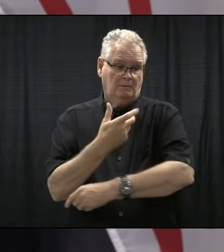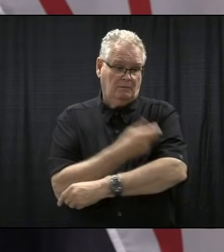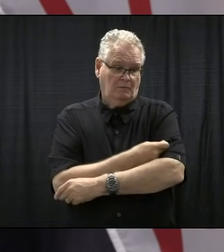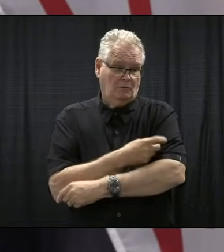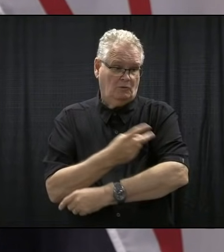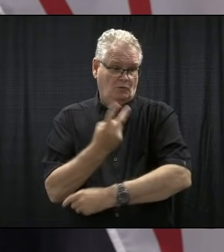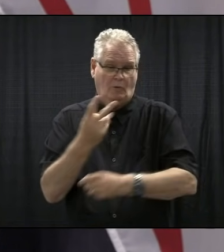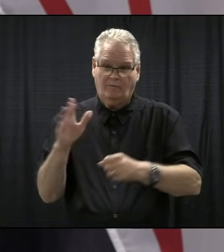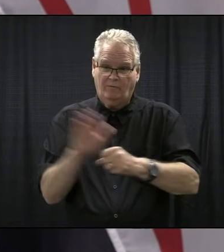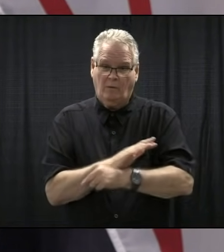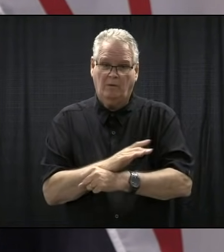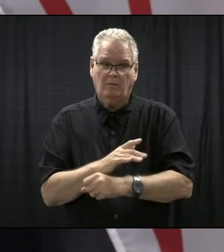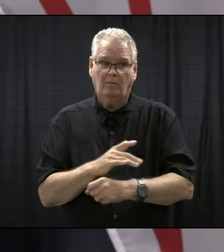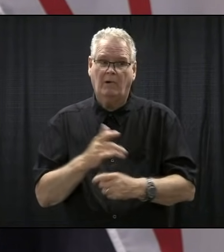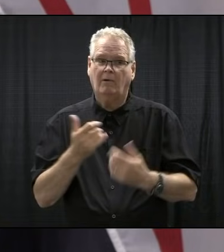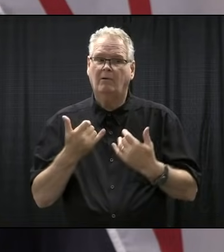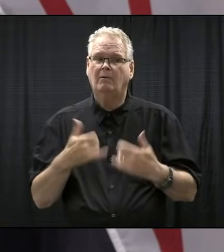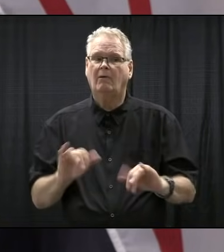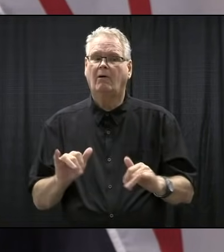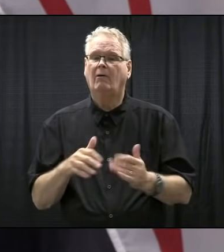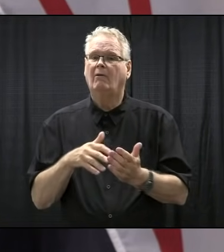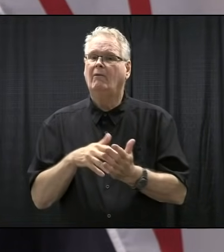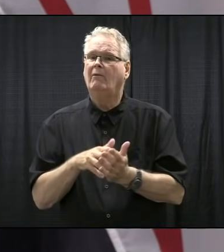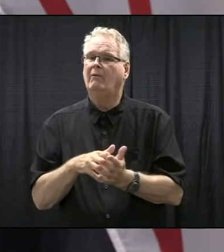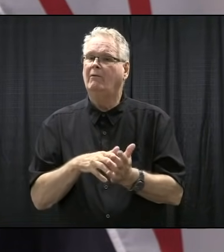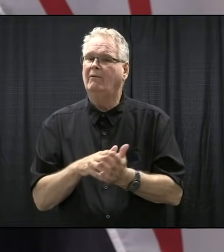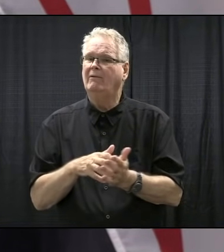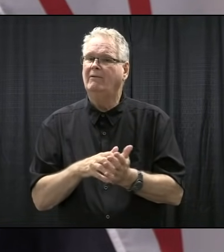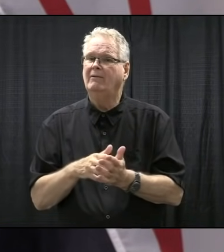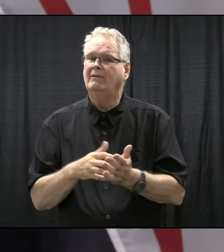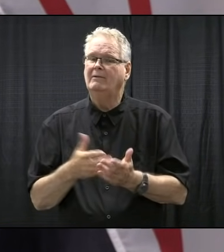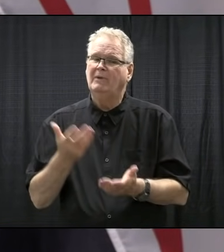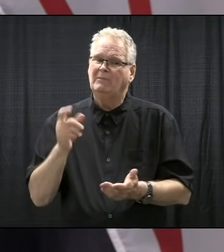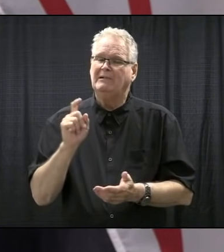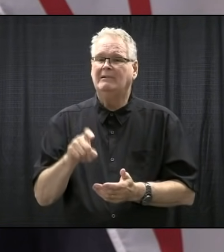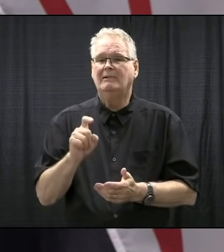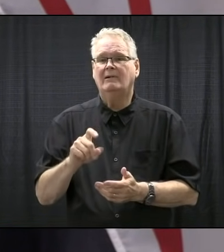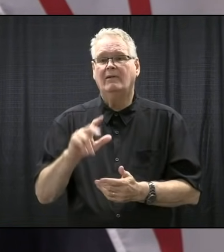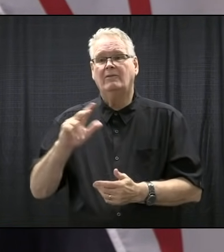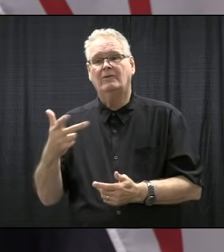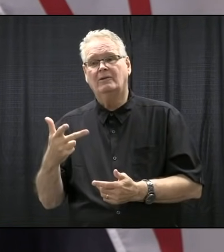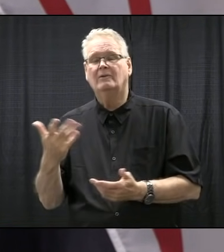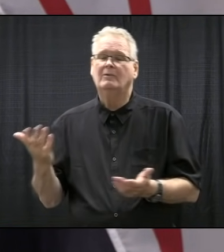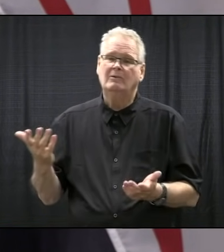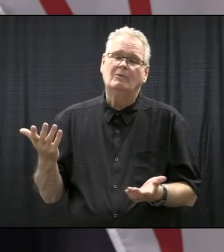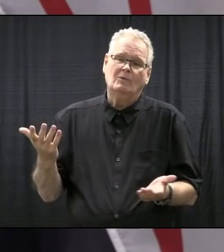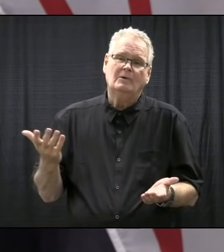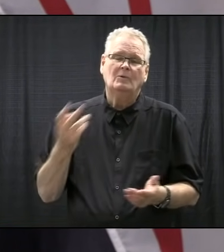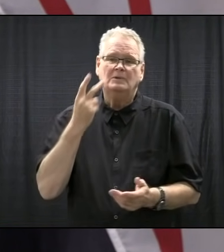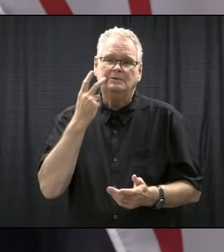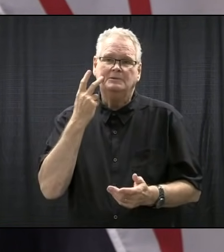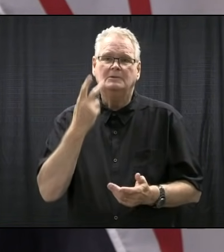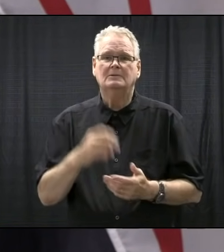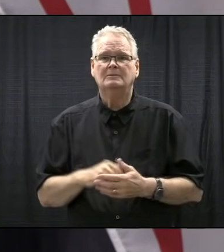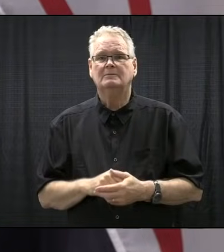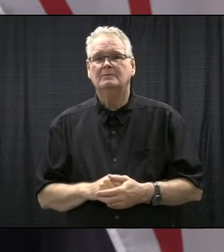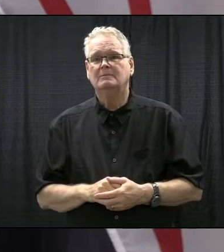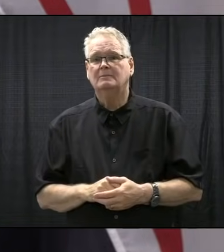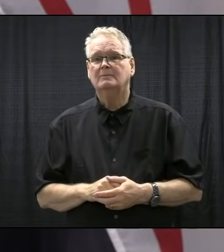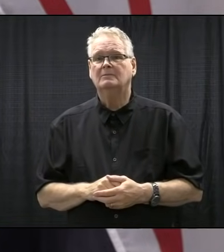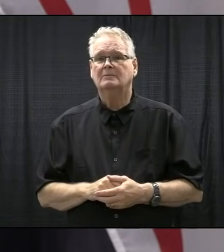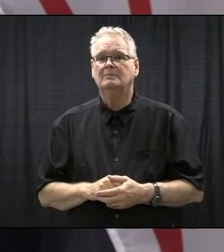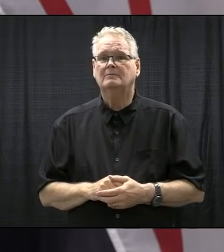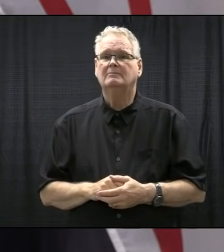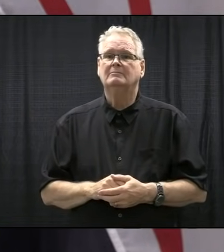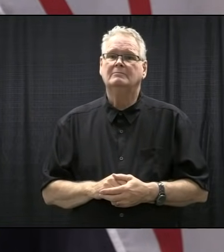as it is trying to ensure that people are getting the maximum response that they can from the vaccine to start with. And that happens with other vaccines. We do have some vaccines